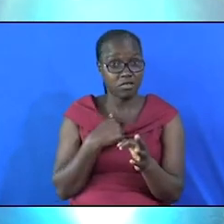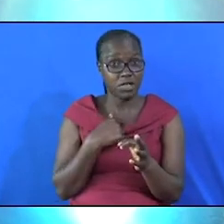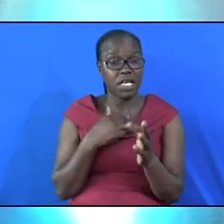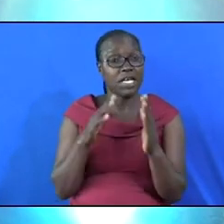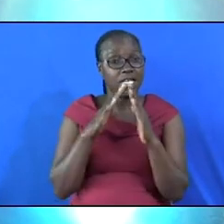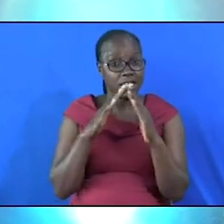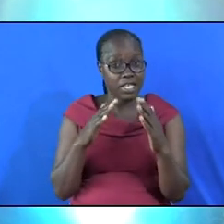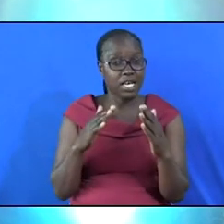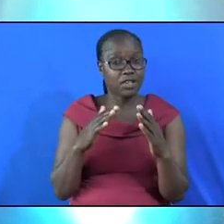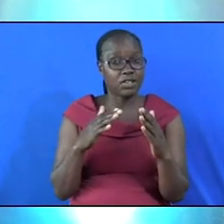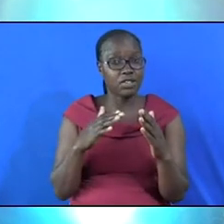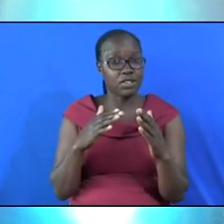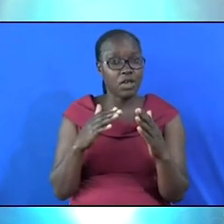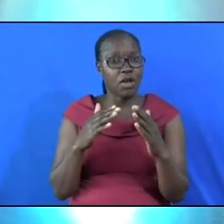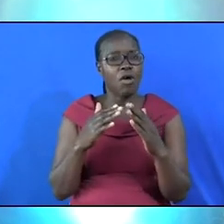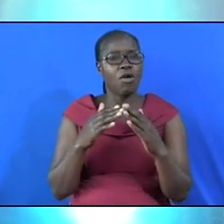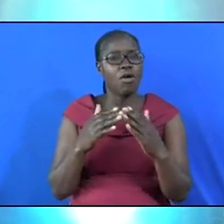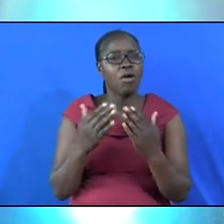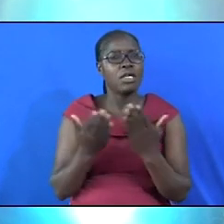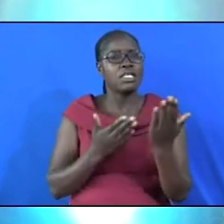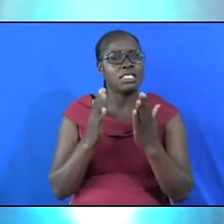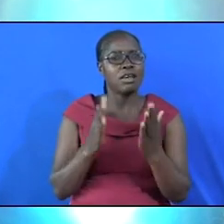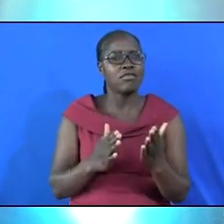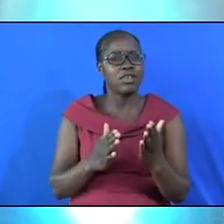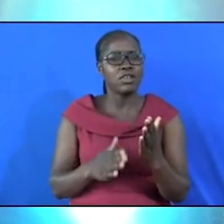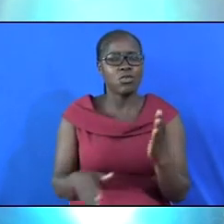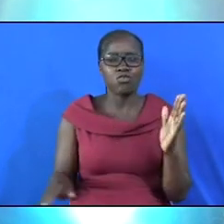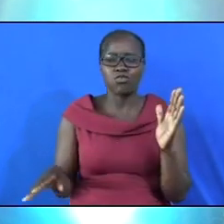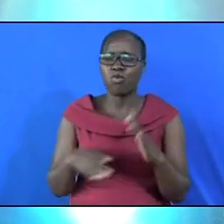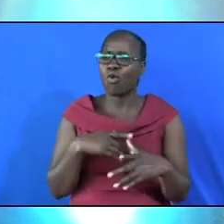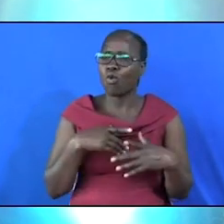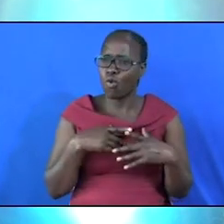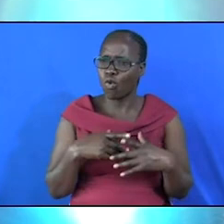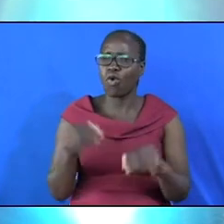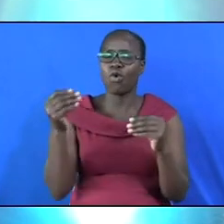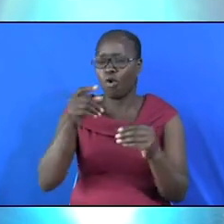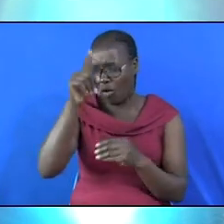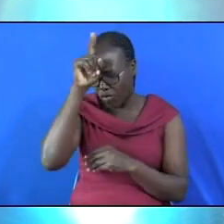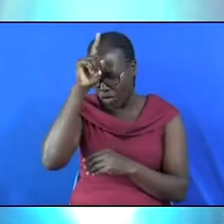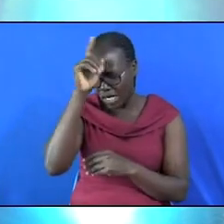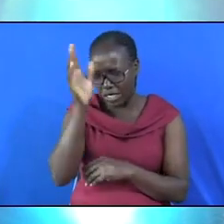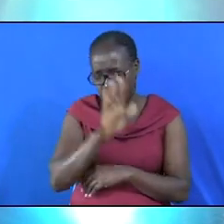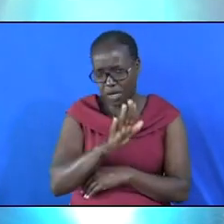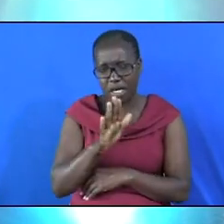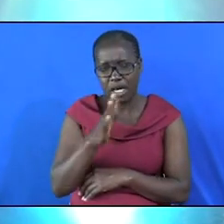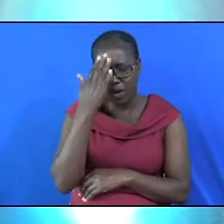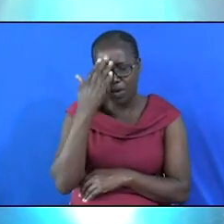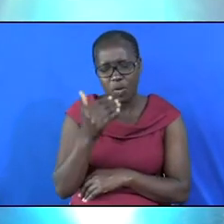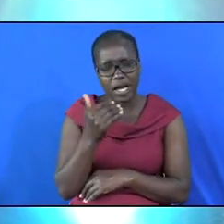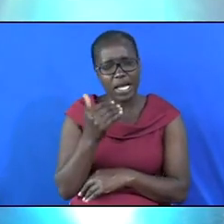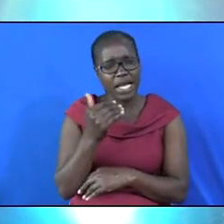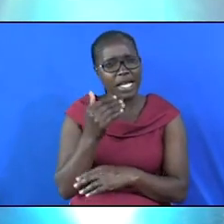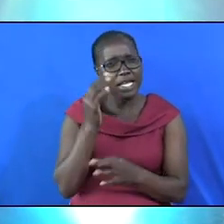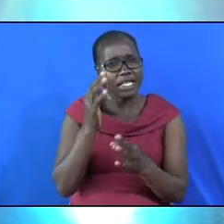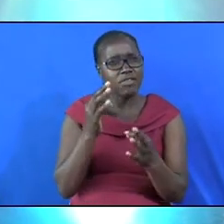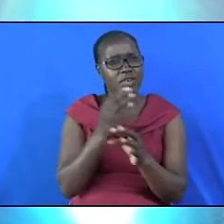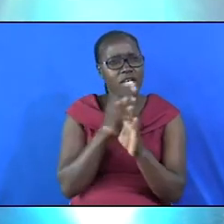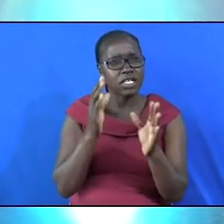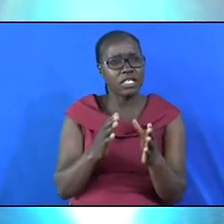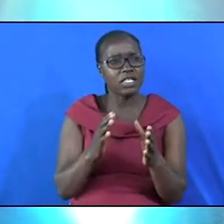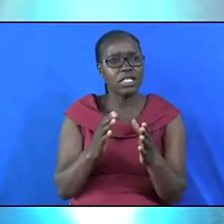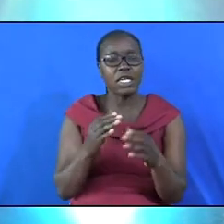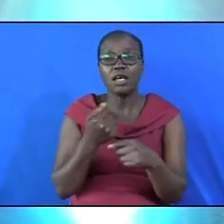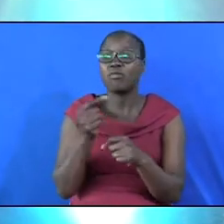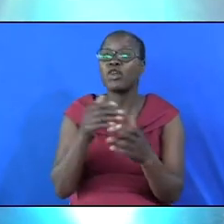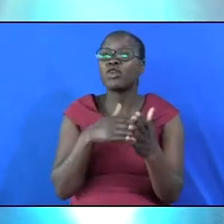the house manager would have gone at quick speed." You see, the fact that you are a Christian does not make you